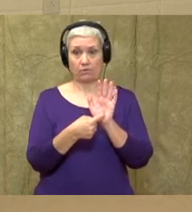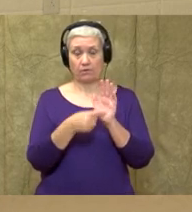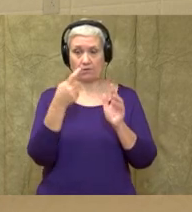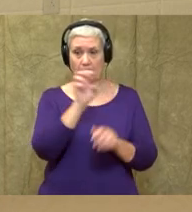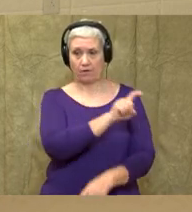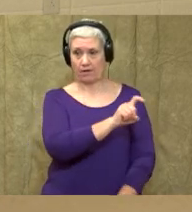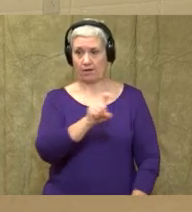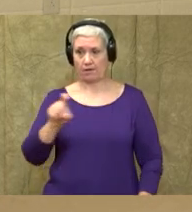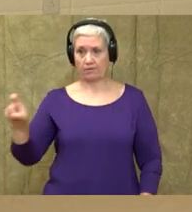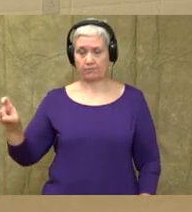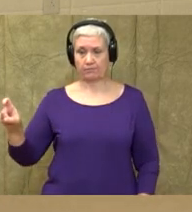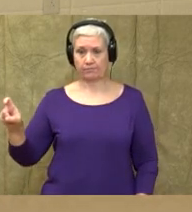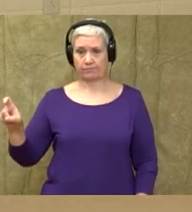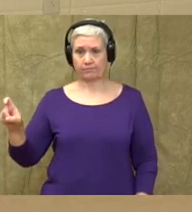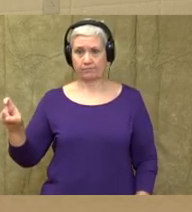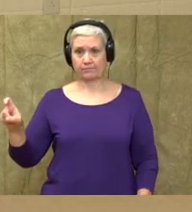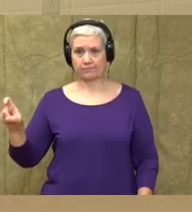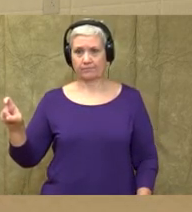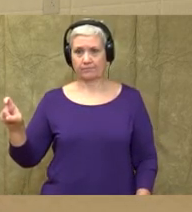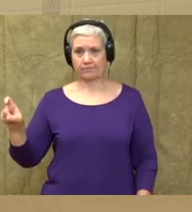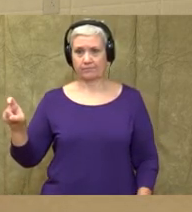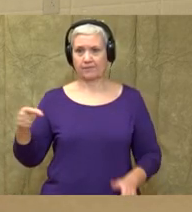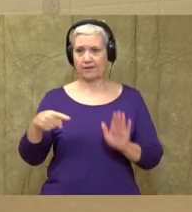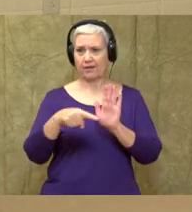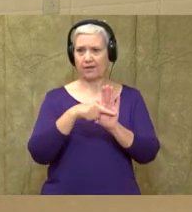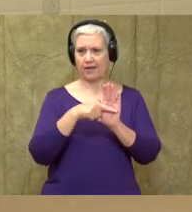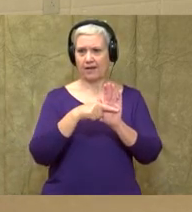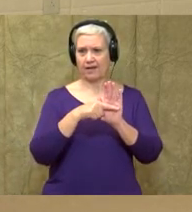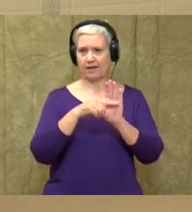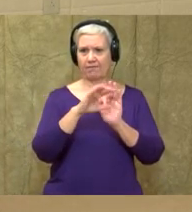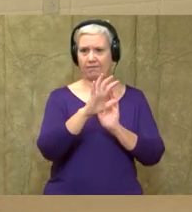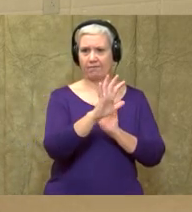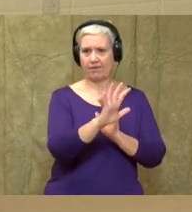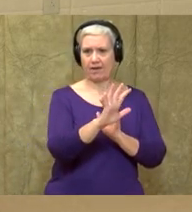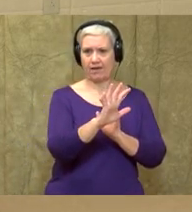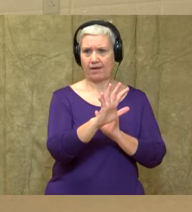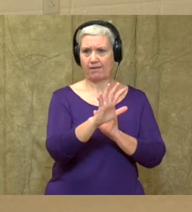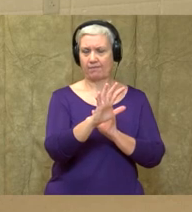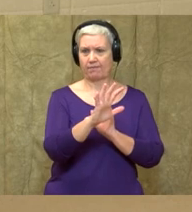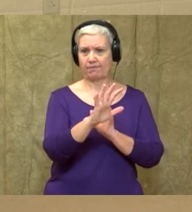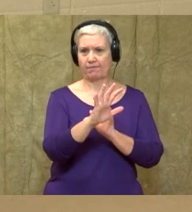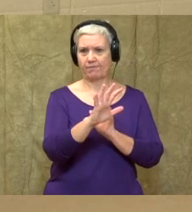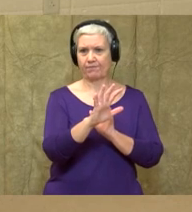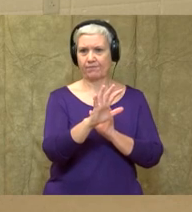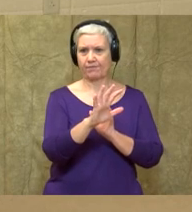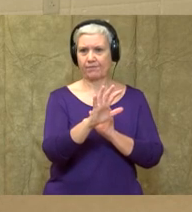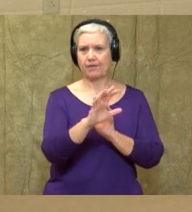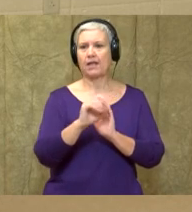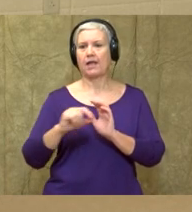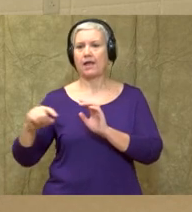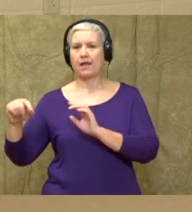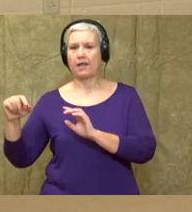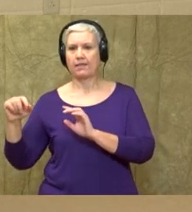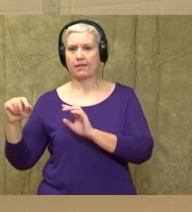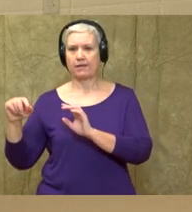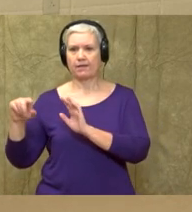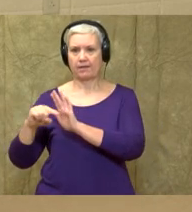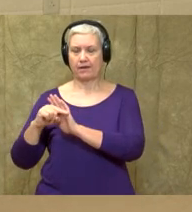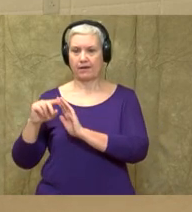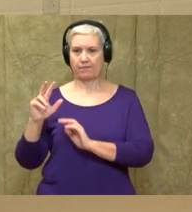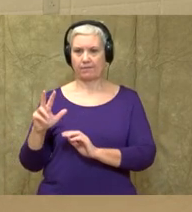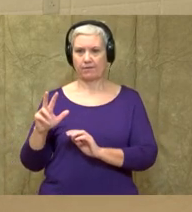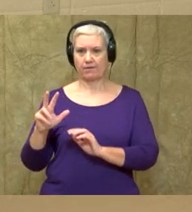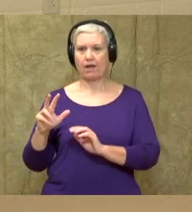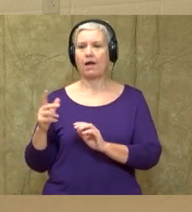x-axis, those solutions, the negative 5 and the negative 3, that's where this graph crosses